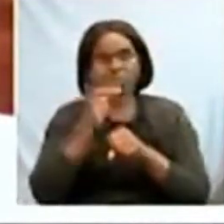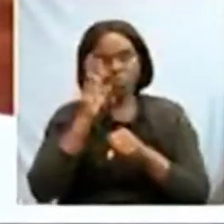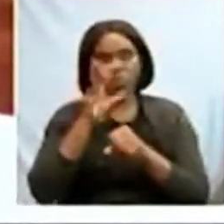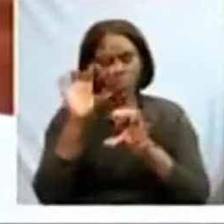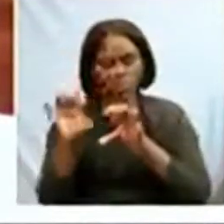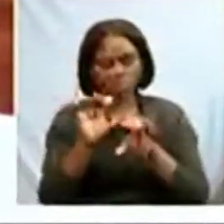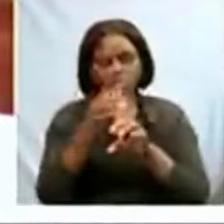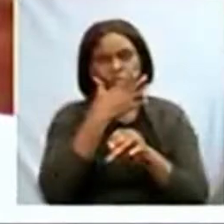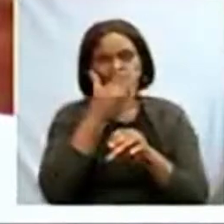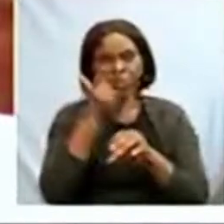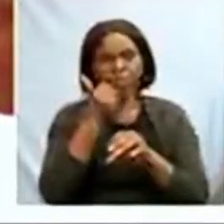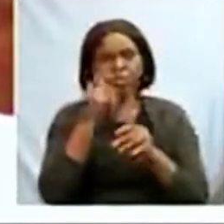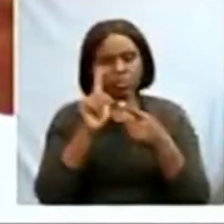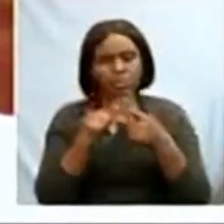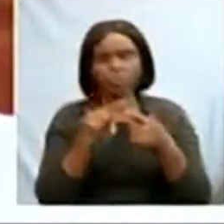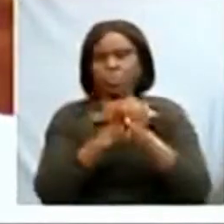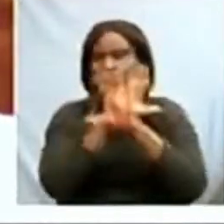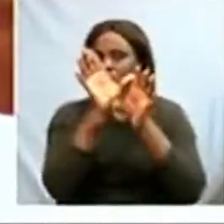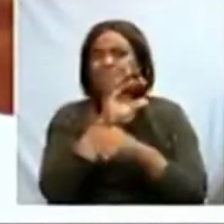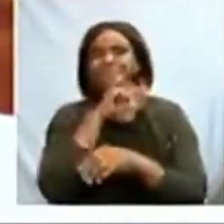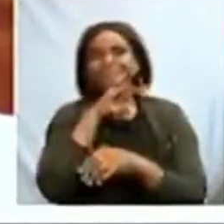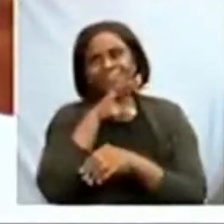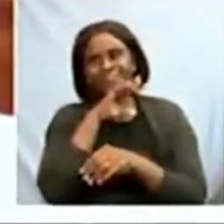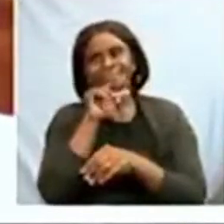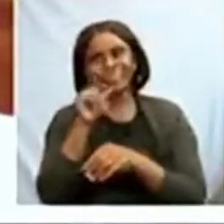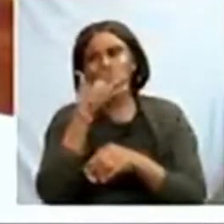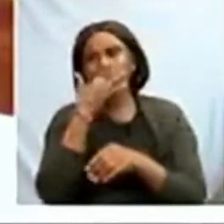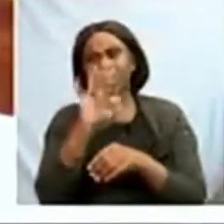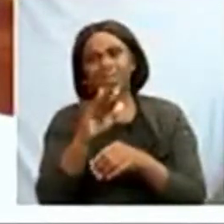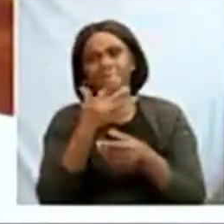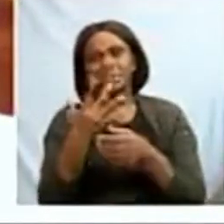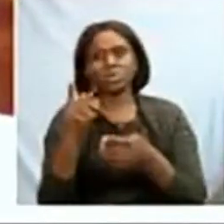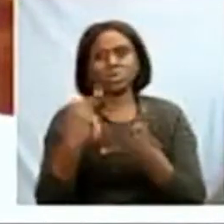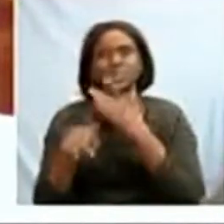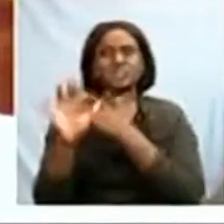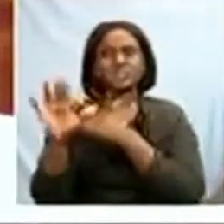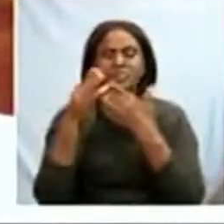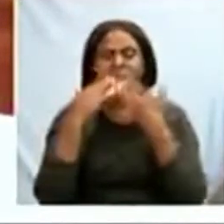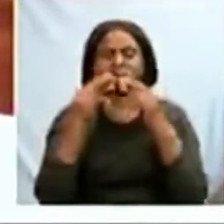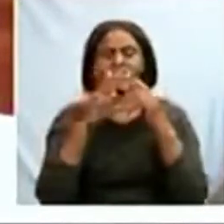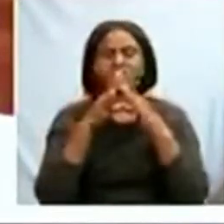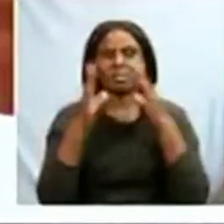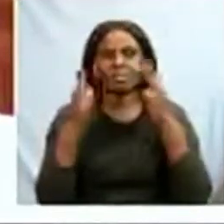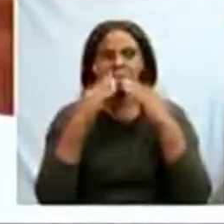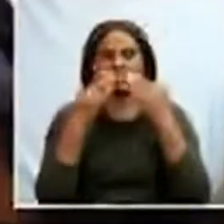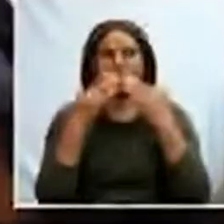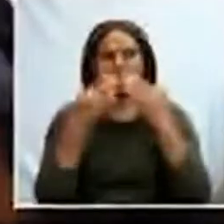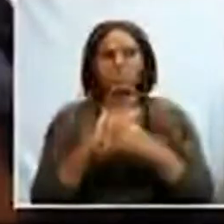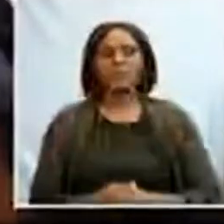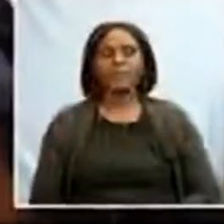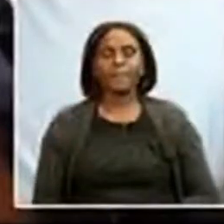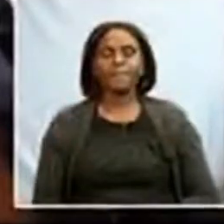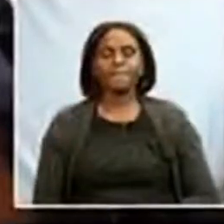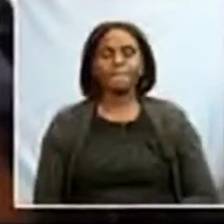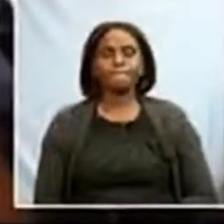best to correct the mess that is there. Thank you very much. Thank you.